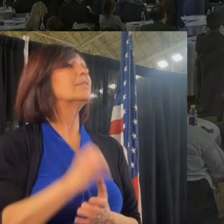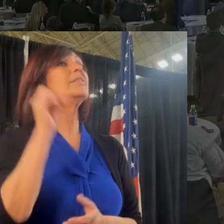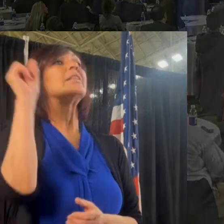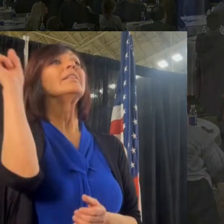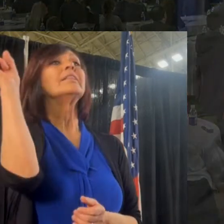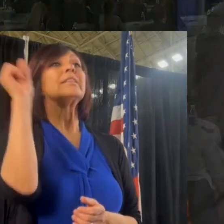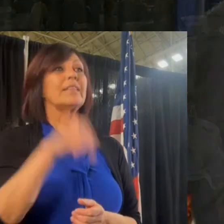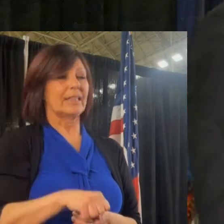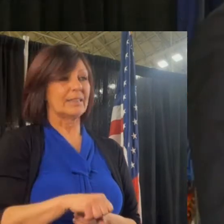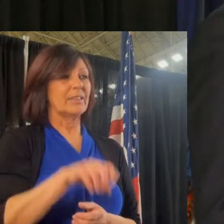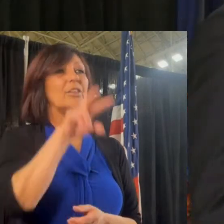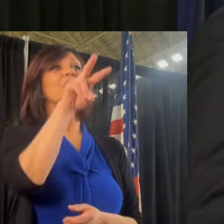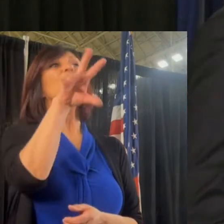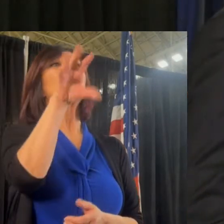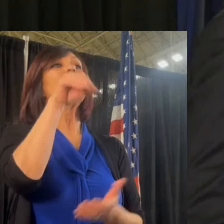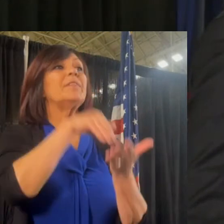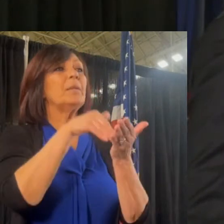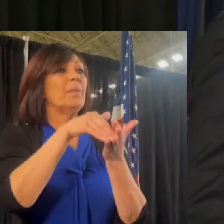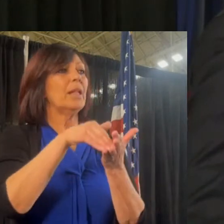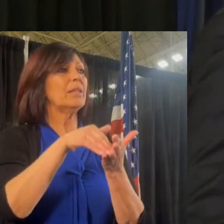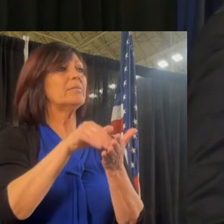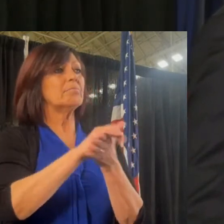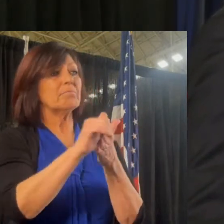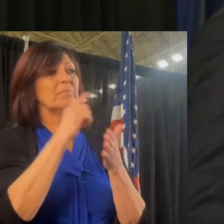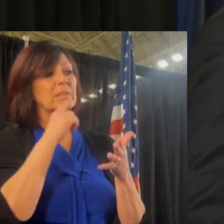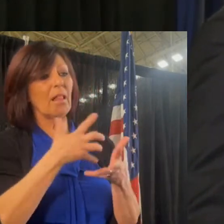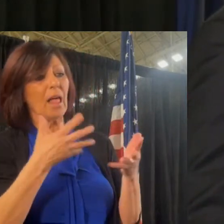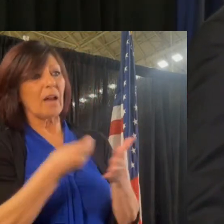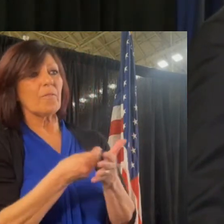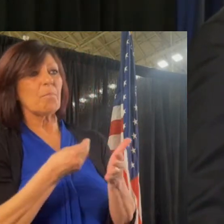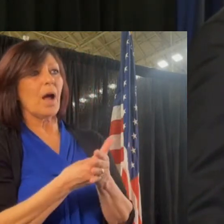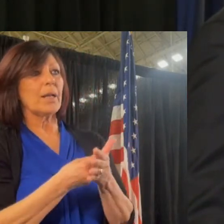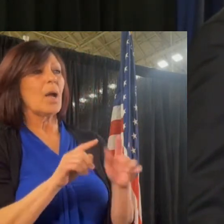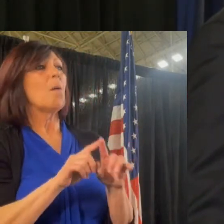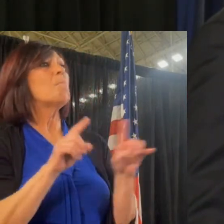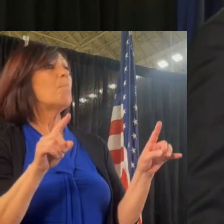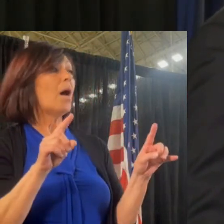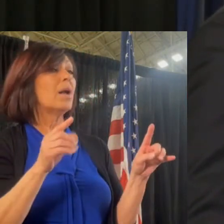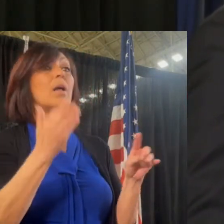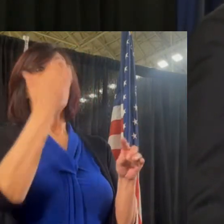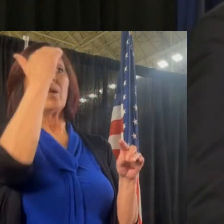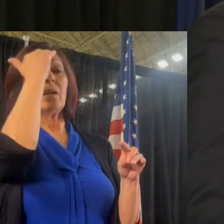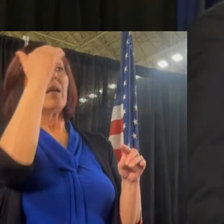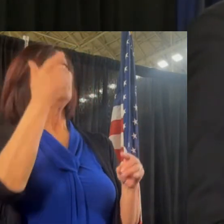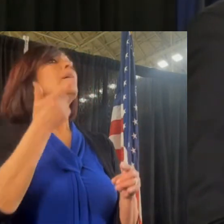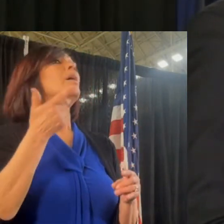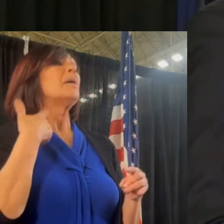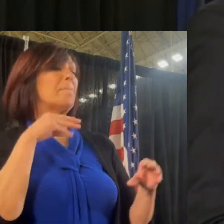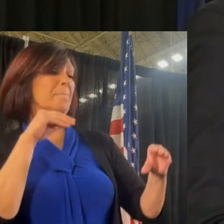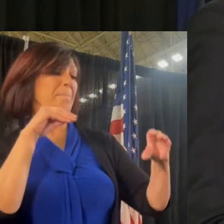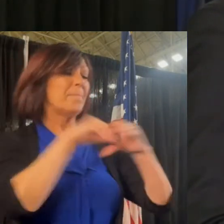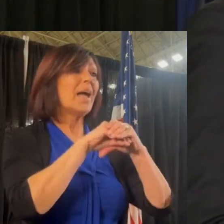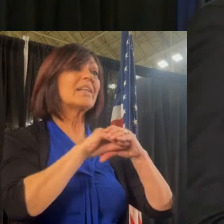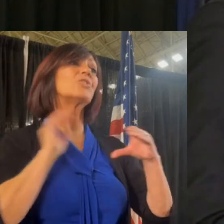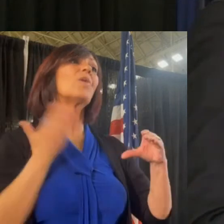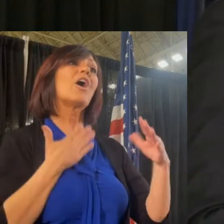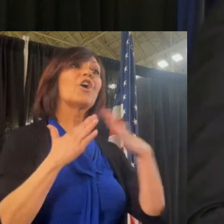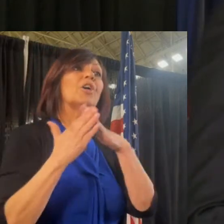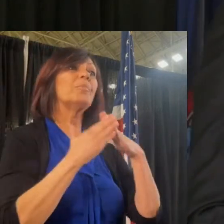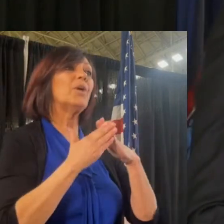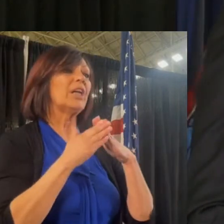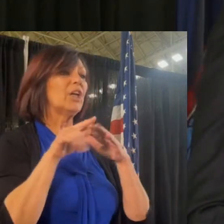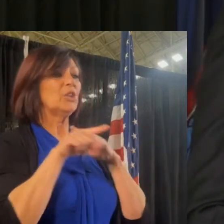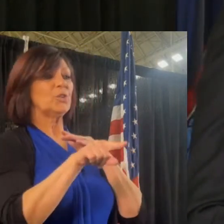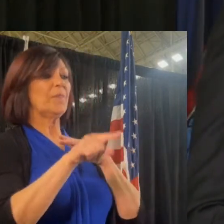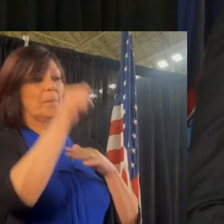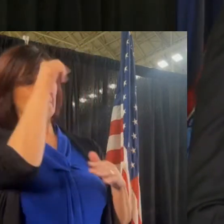Yes, $250 million is a lot of money, but knowing it will be invested back into our community, to the men and women